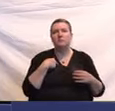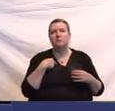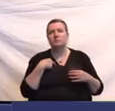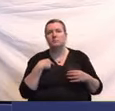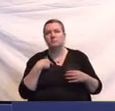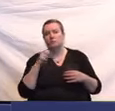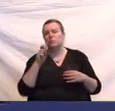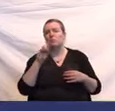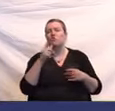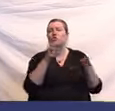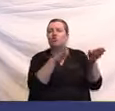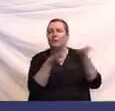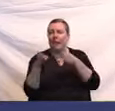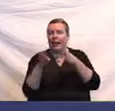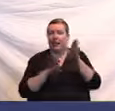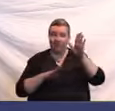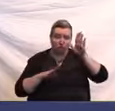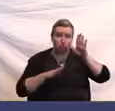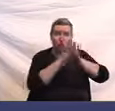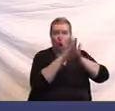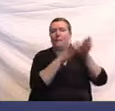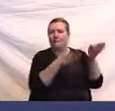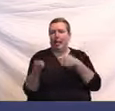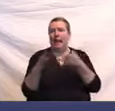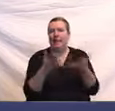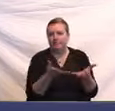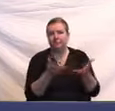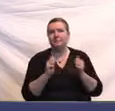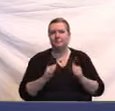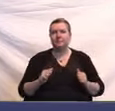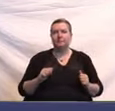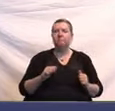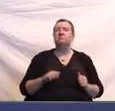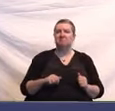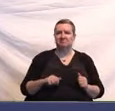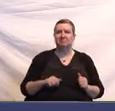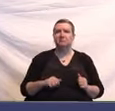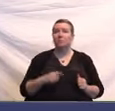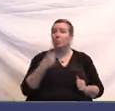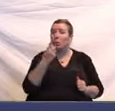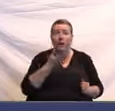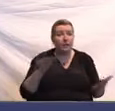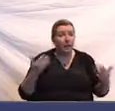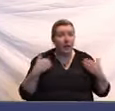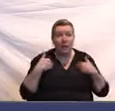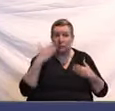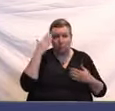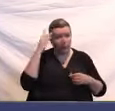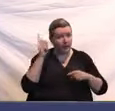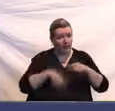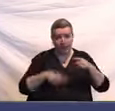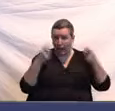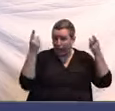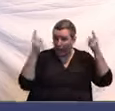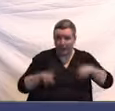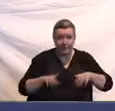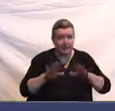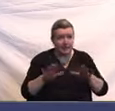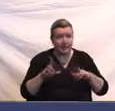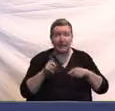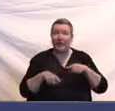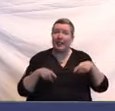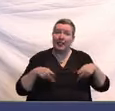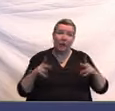I would just add something we haven't said in a while. The one thing that we know cannot happen, we cannot allow our healthcare system to